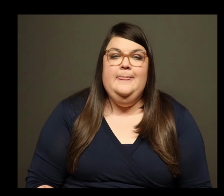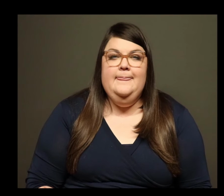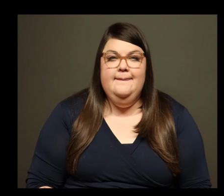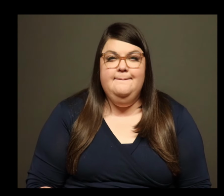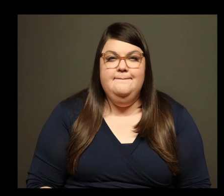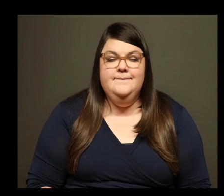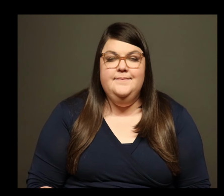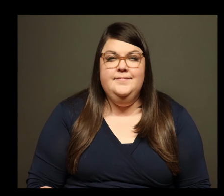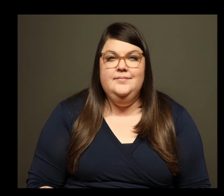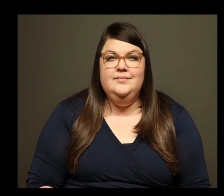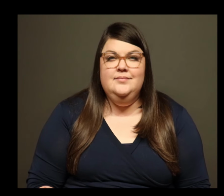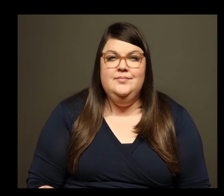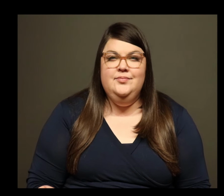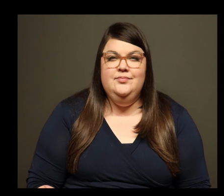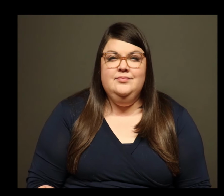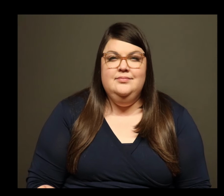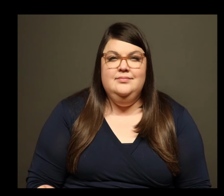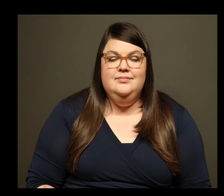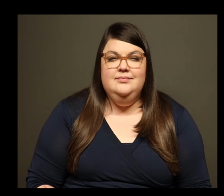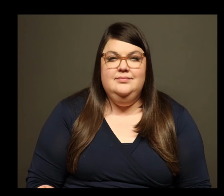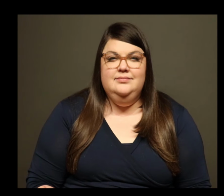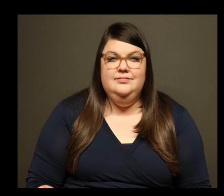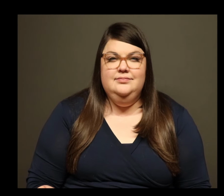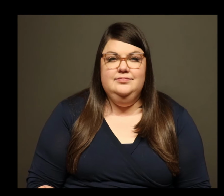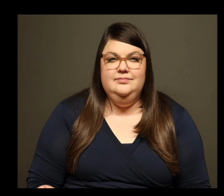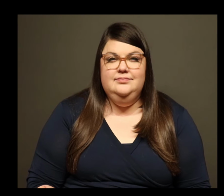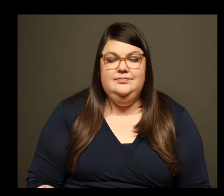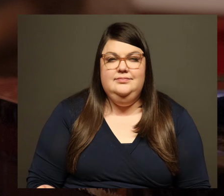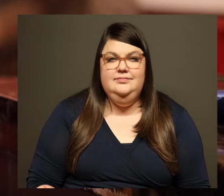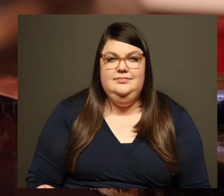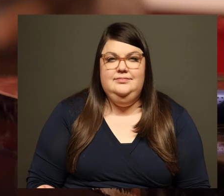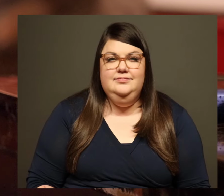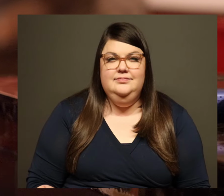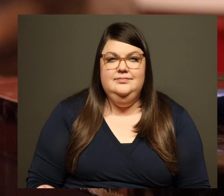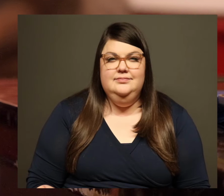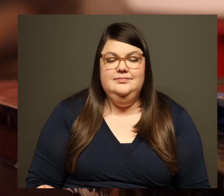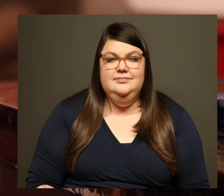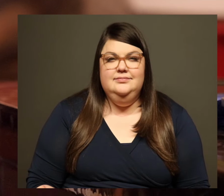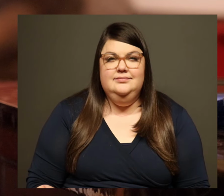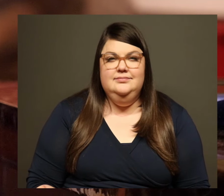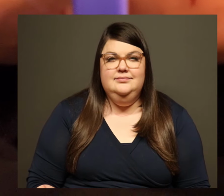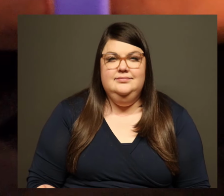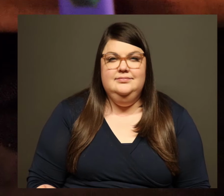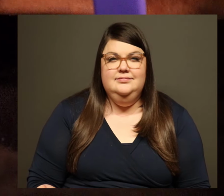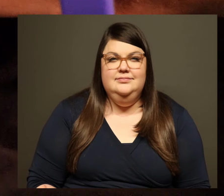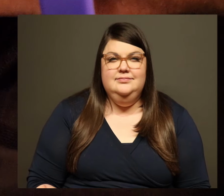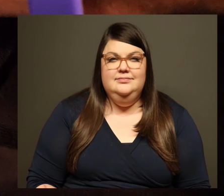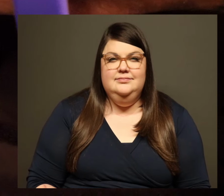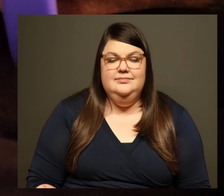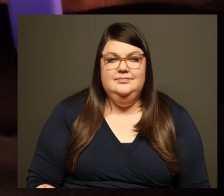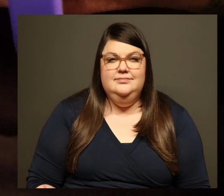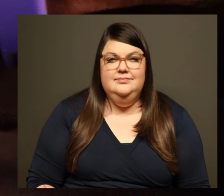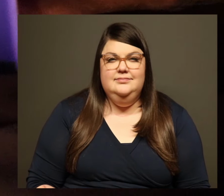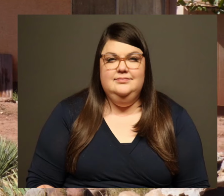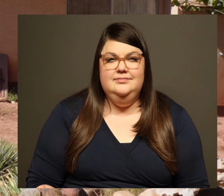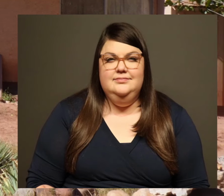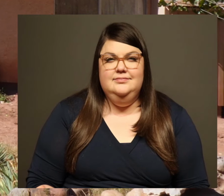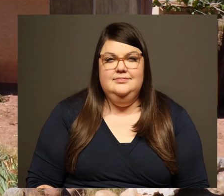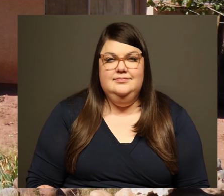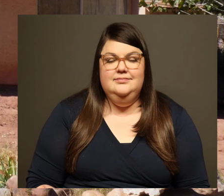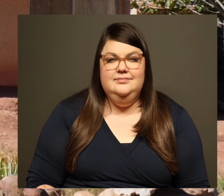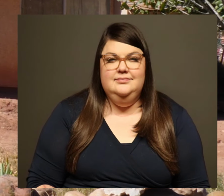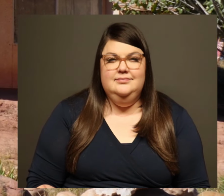The Institute for Human Development at Northern Arizona University presents. A Native American man in his late 20s sits in his